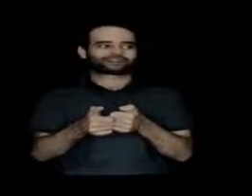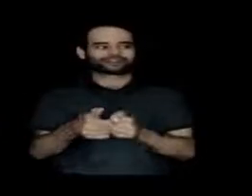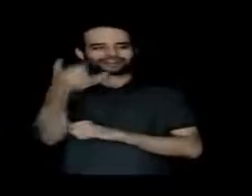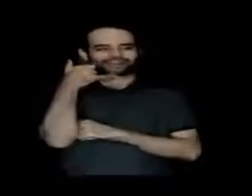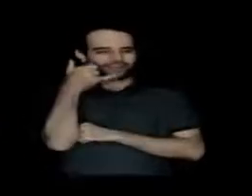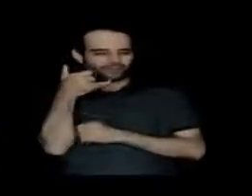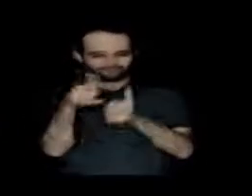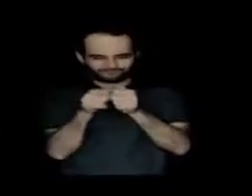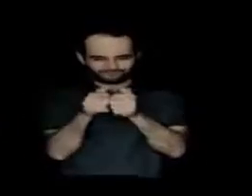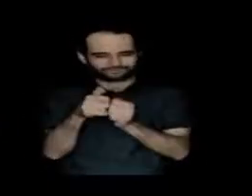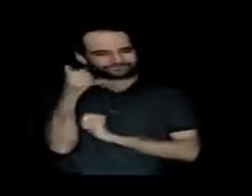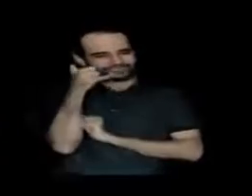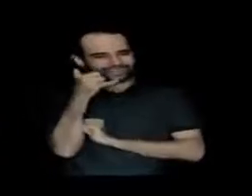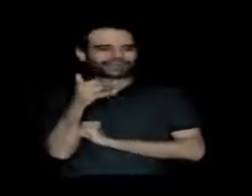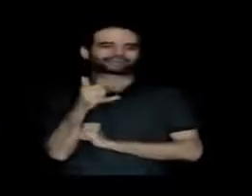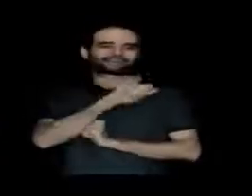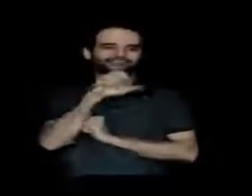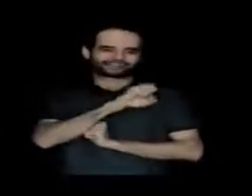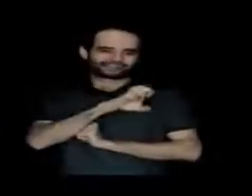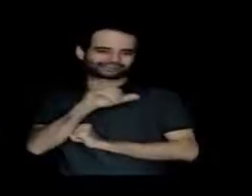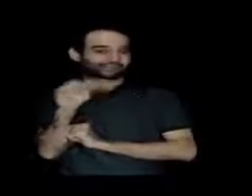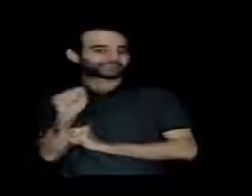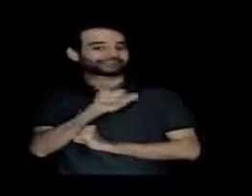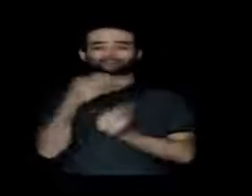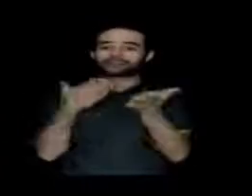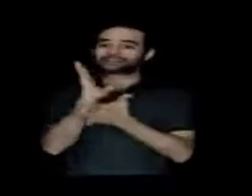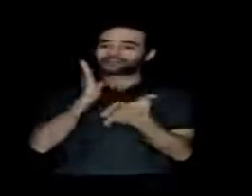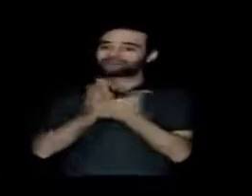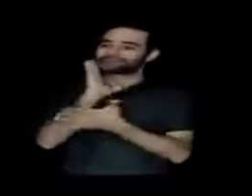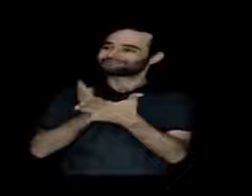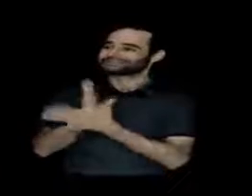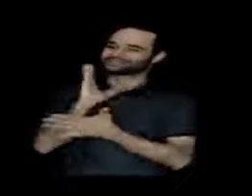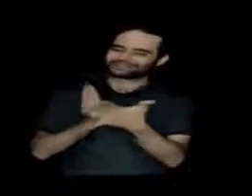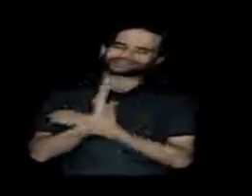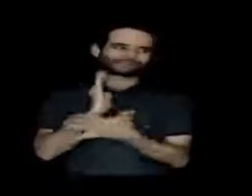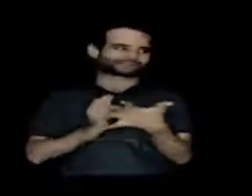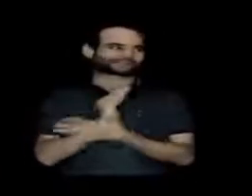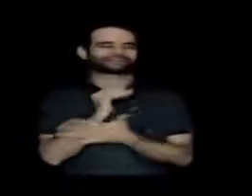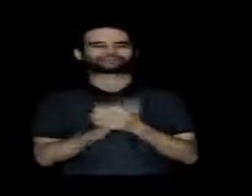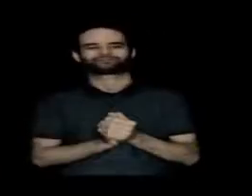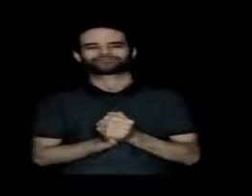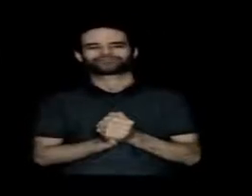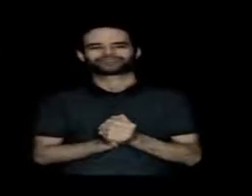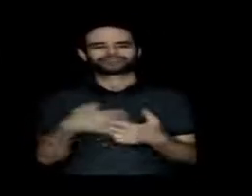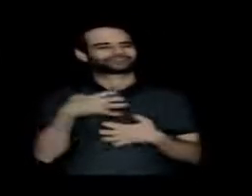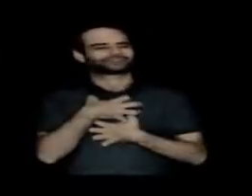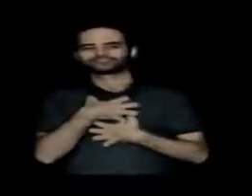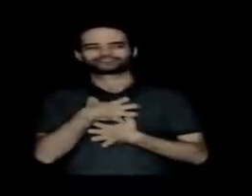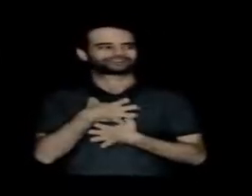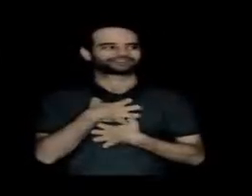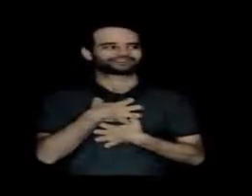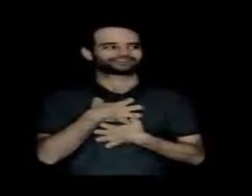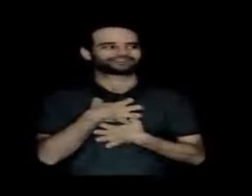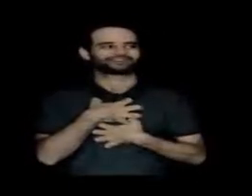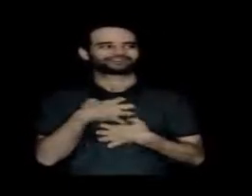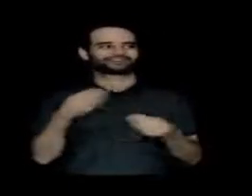And I was already crying, and she's passing her hand on me and asking why you were crying. And I was saying, wait, I